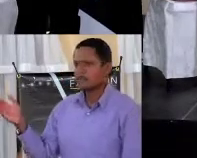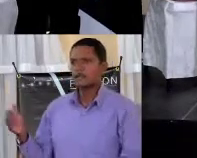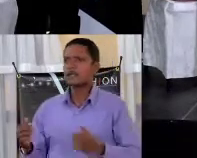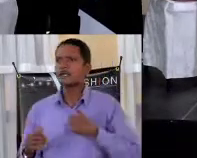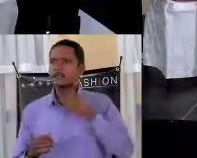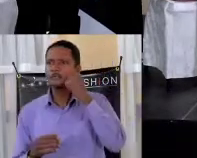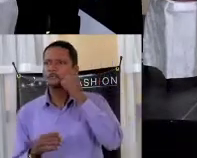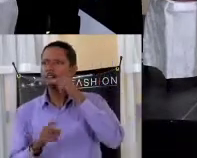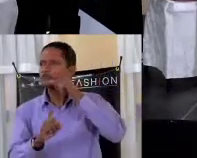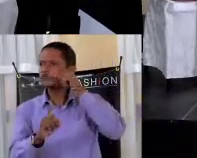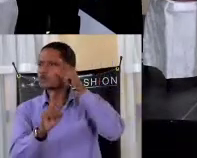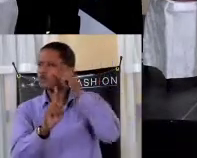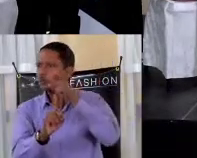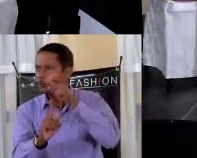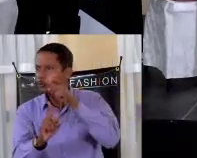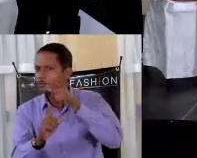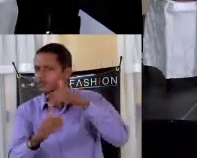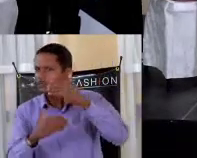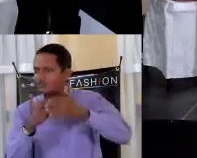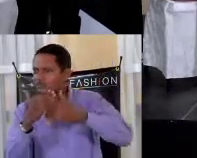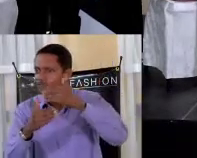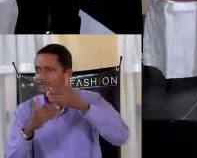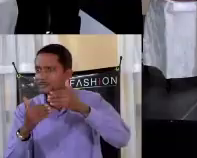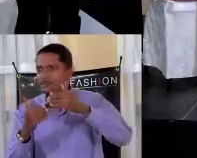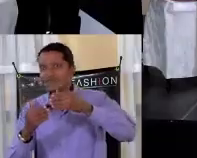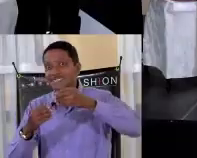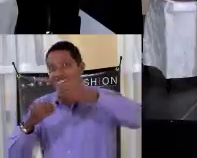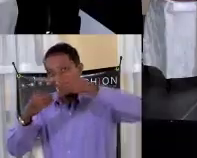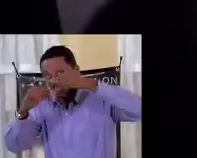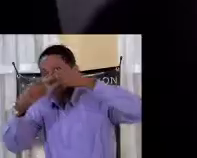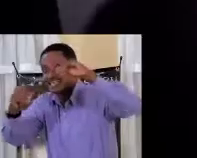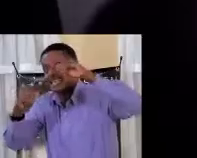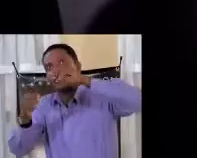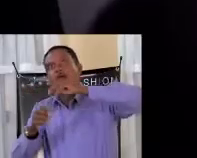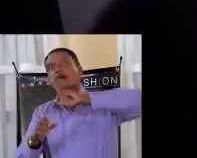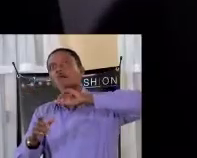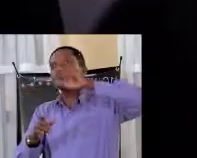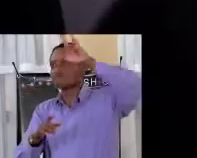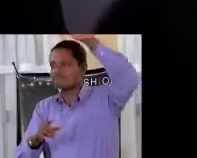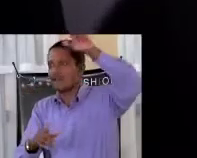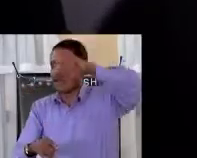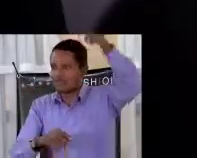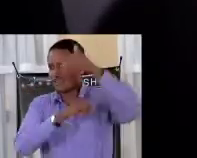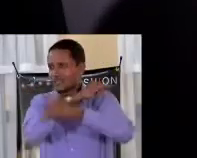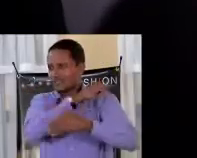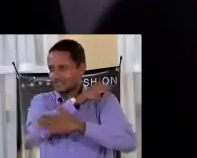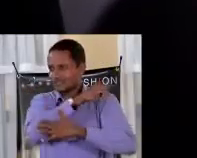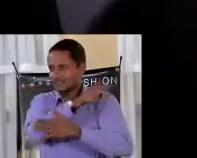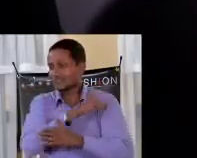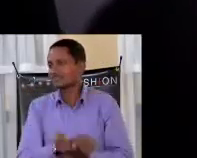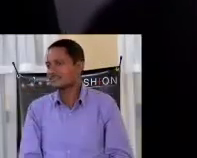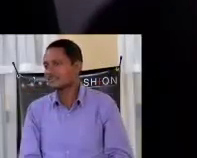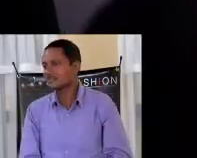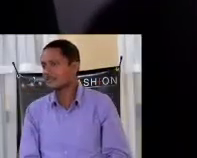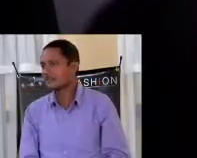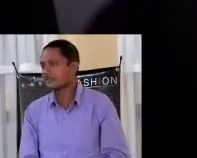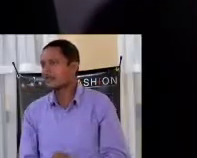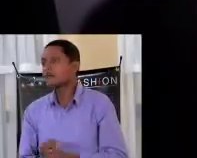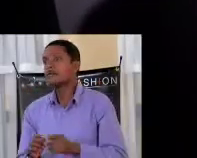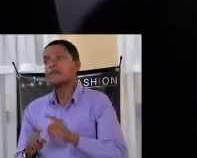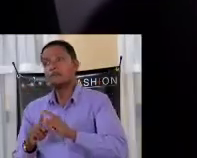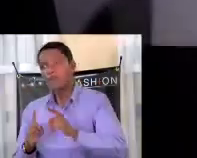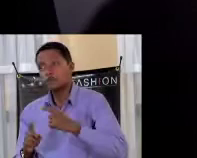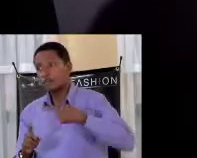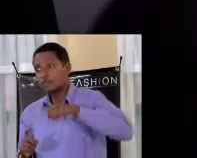currently, is to be able to export internationally, regionally, right? But I totally agree with Michael when he says that, you know, we need to